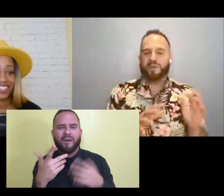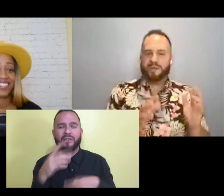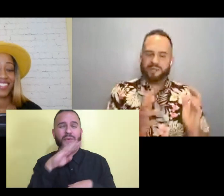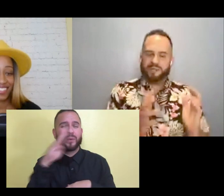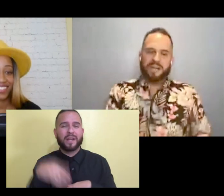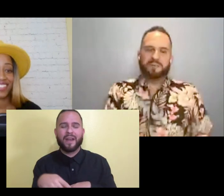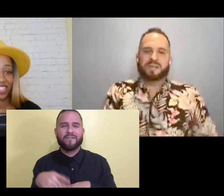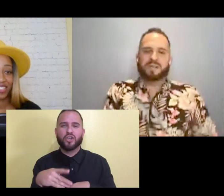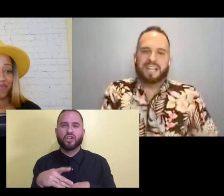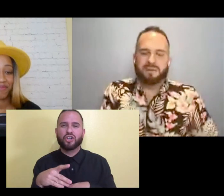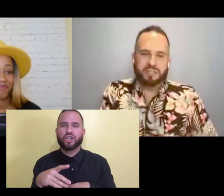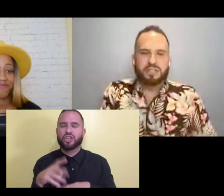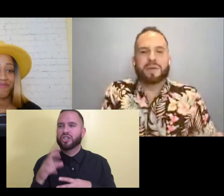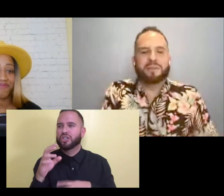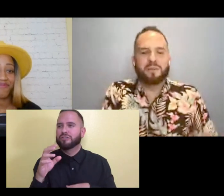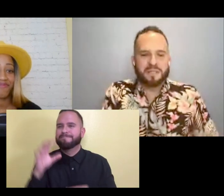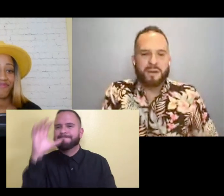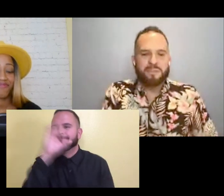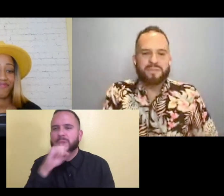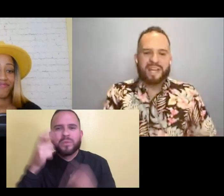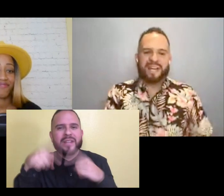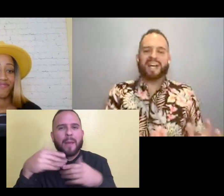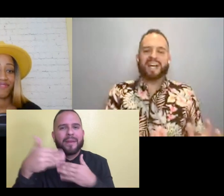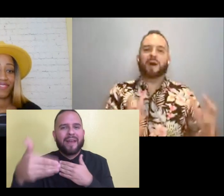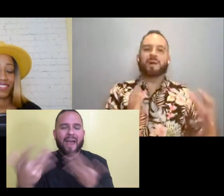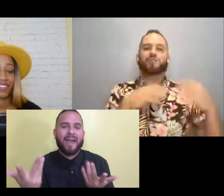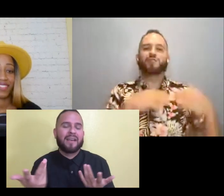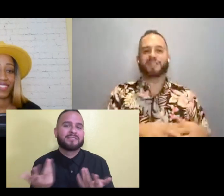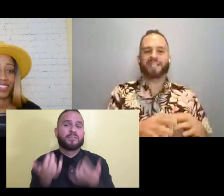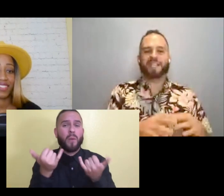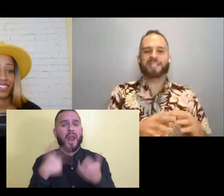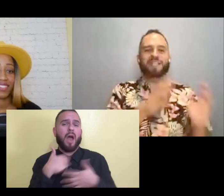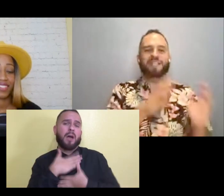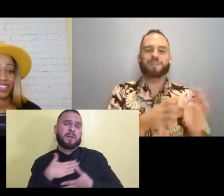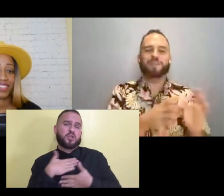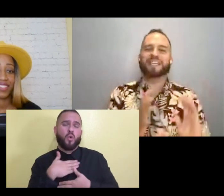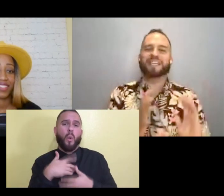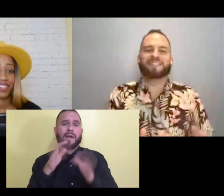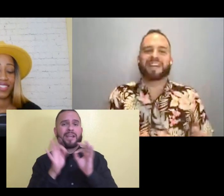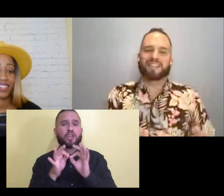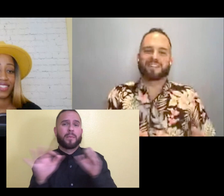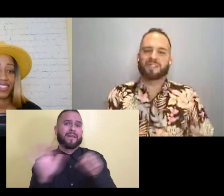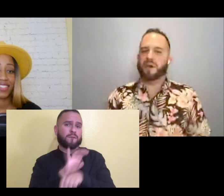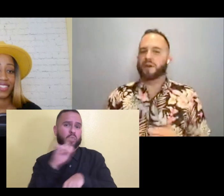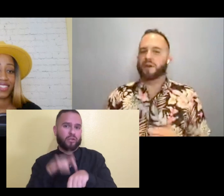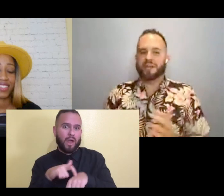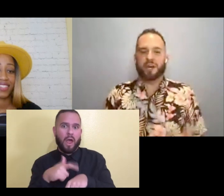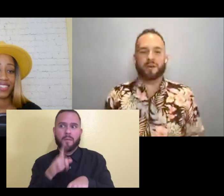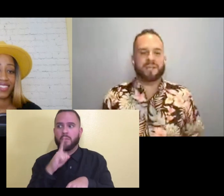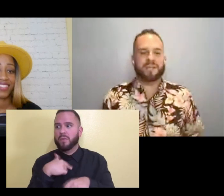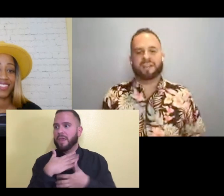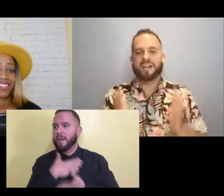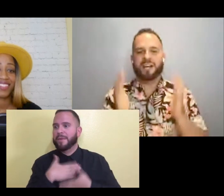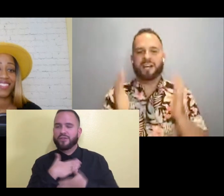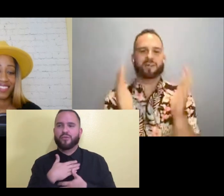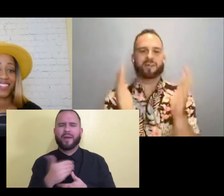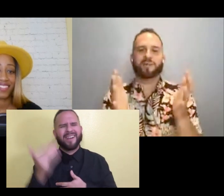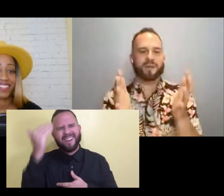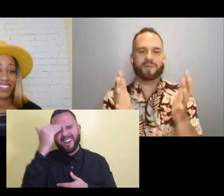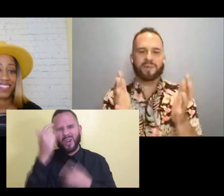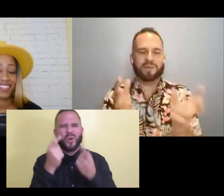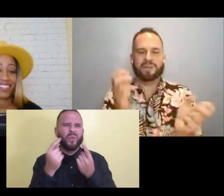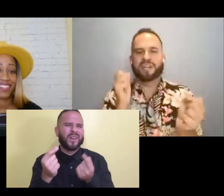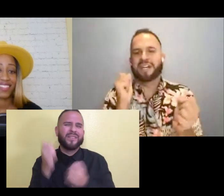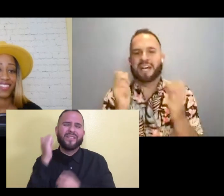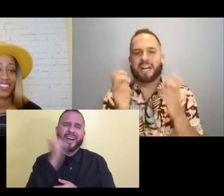I'm enjoying. So right now, I'm doing sign language interpreting full time, and I'm enjoying the predictability of that. So I know I'm gonna come here, I'm gonna get in front of